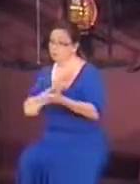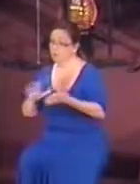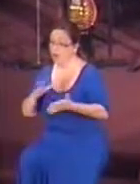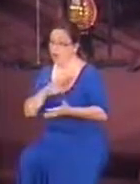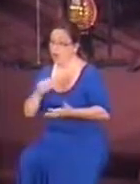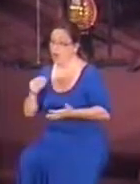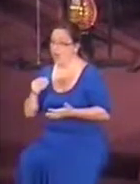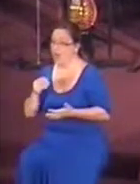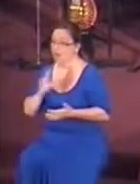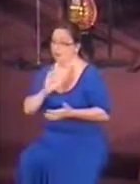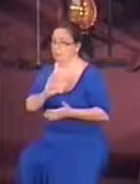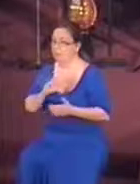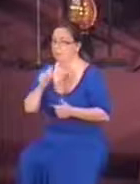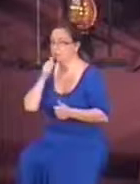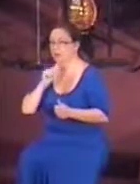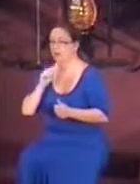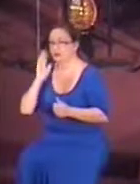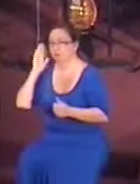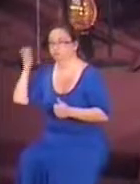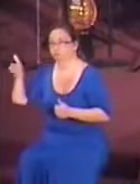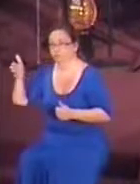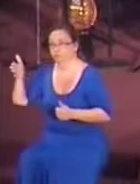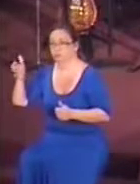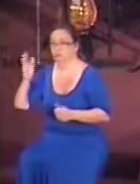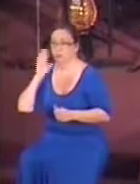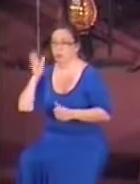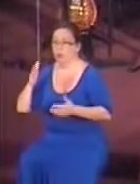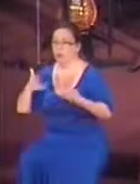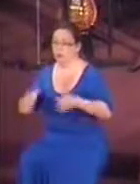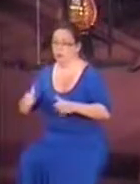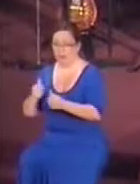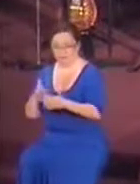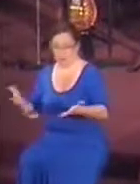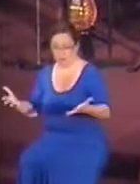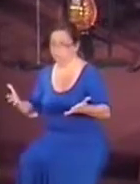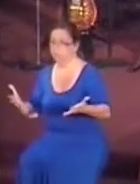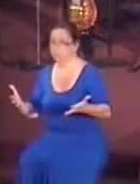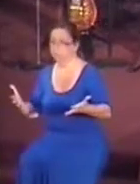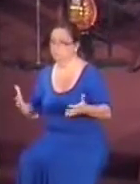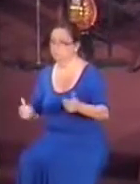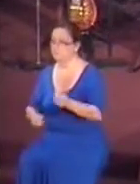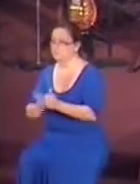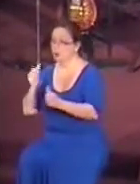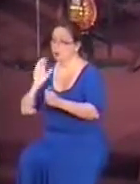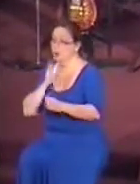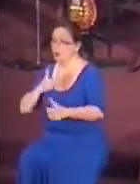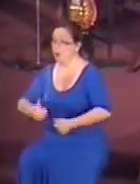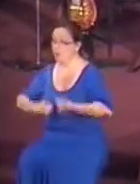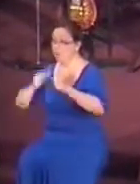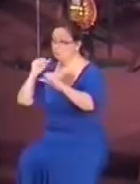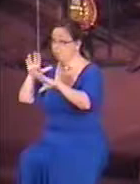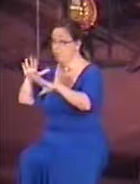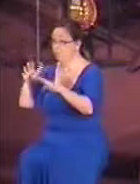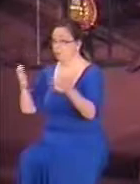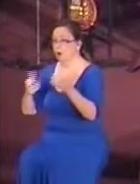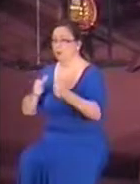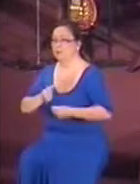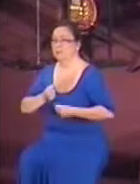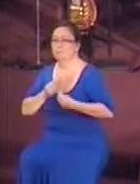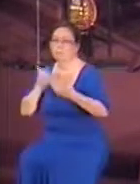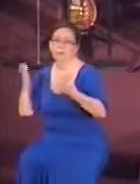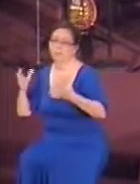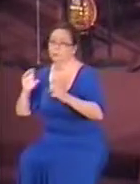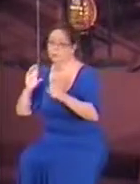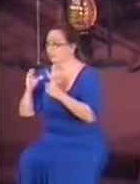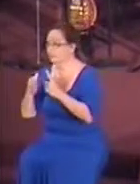they were getting ready to embark upon. They were going to lose everything. But most of the mountains in our life are probably emotional circumstances.